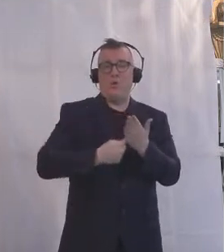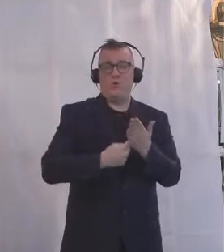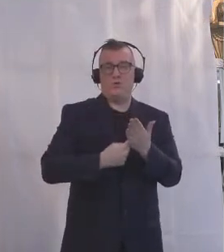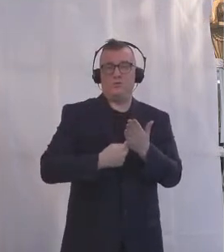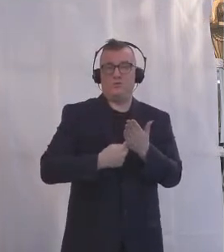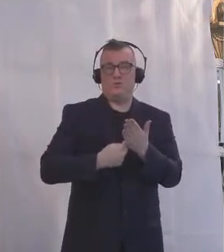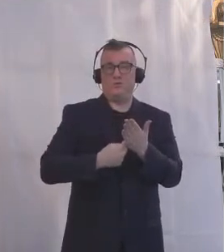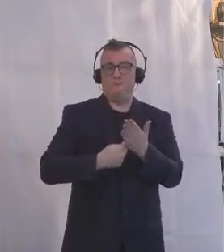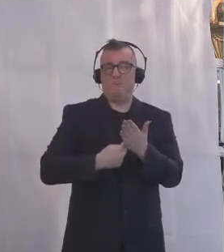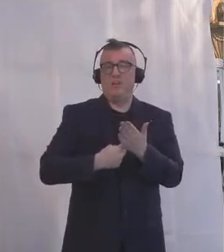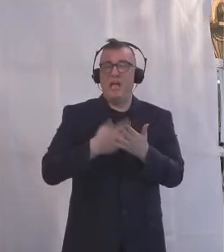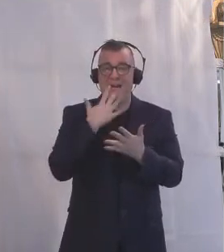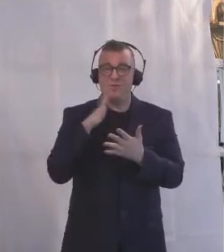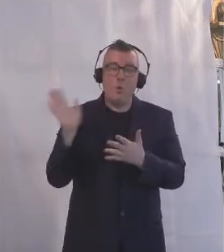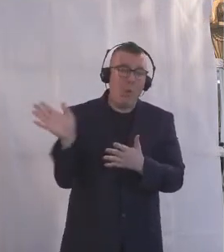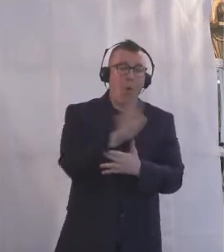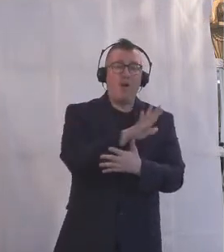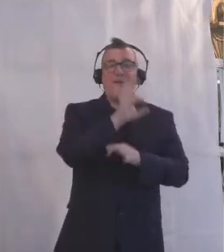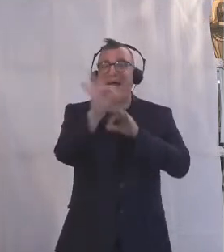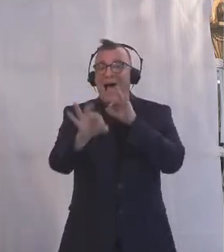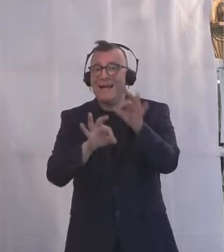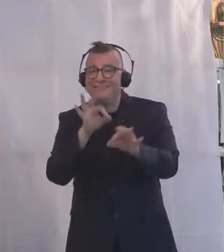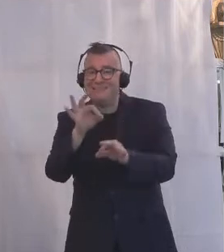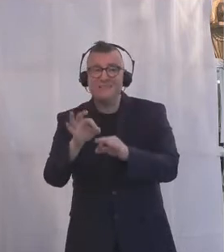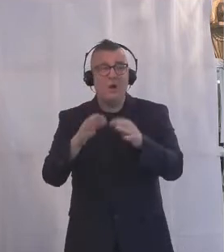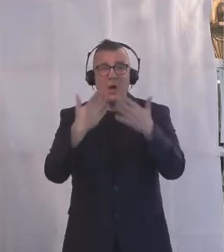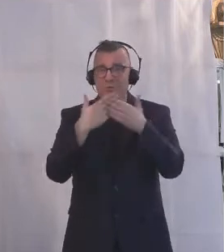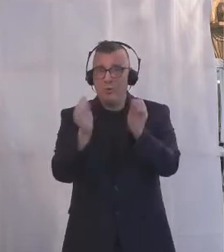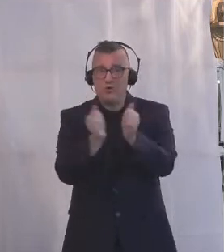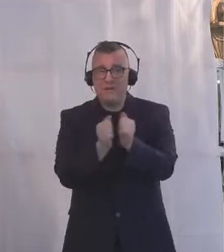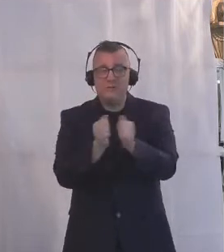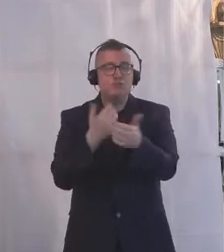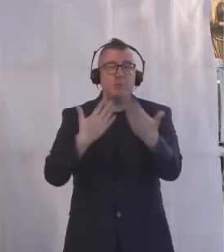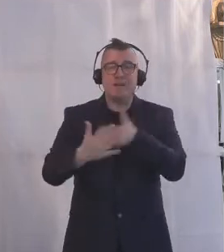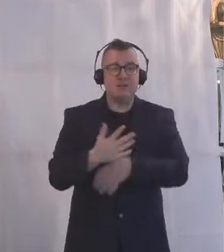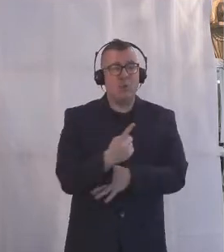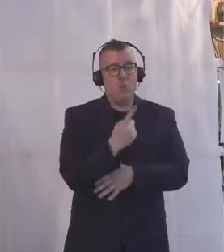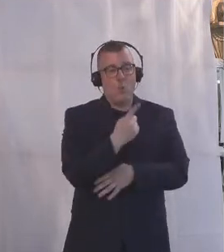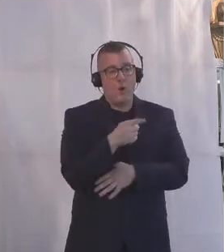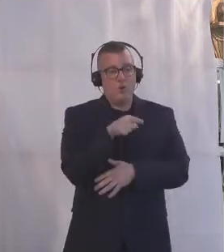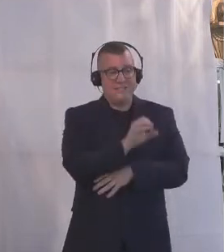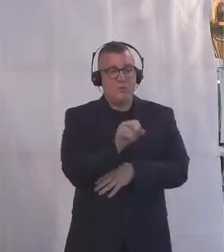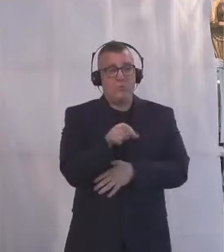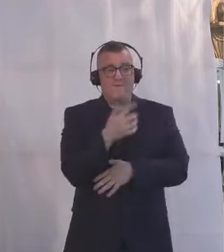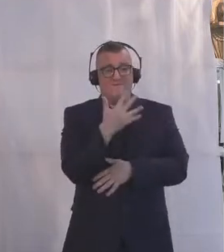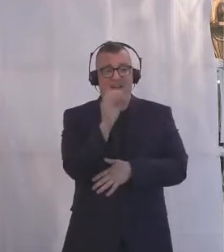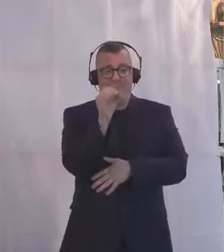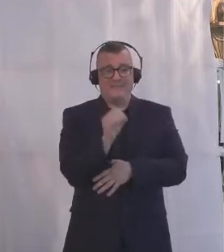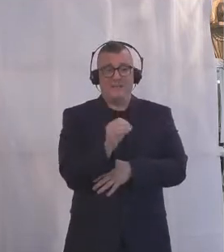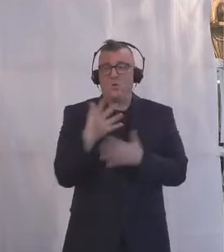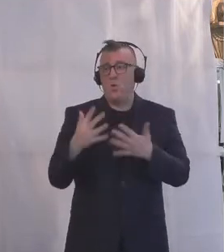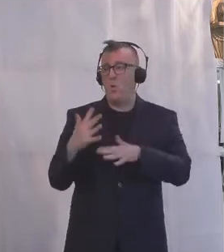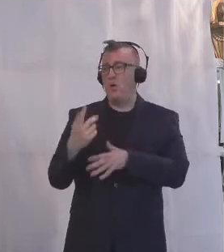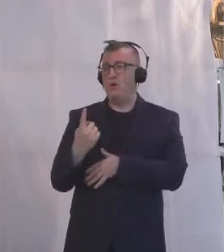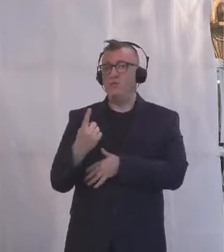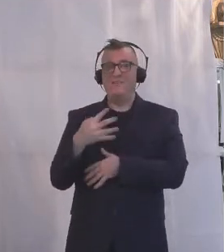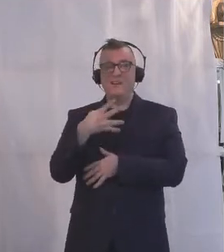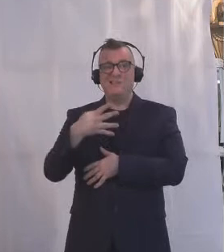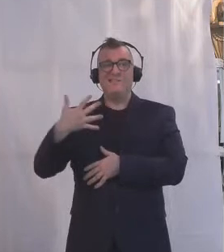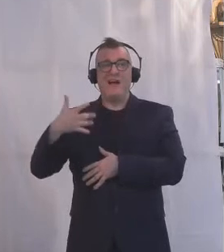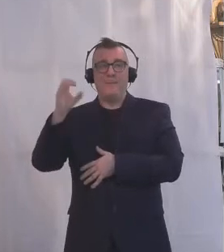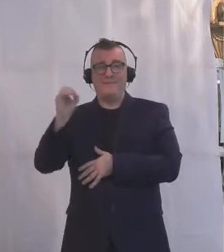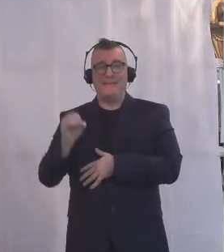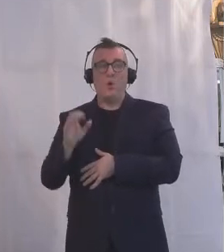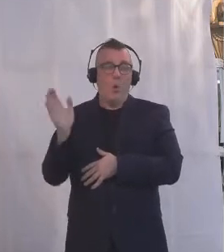own 0.5% or 10% or 50%, every single person needs to say yes before you can actually legally use that